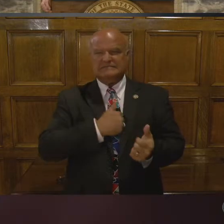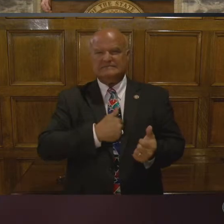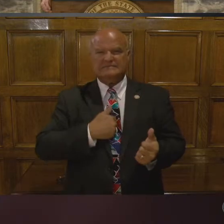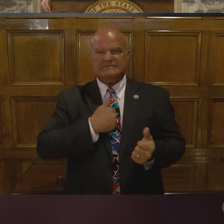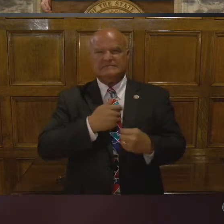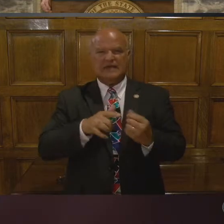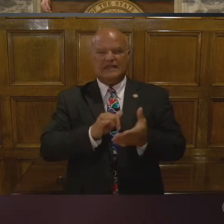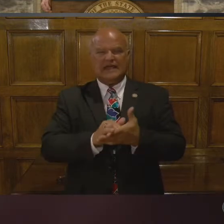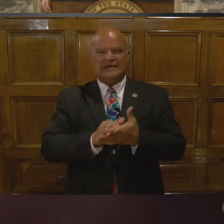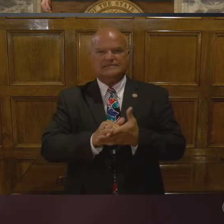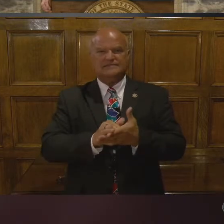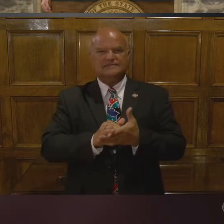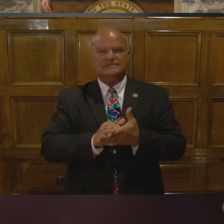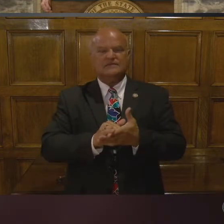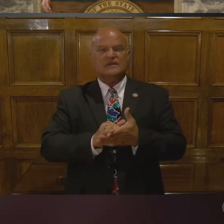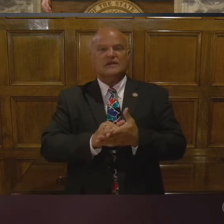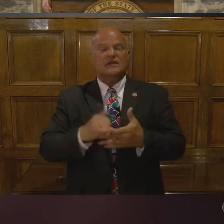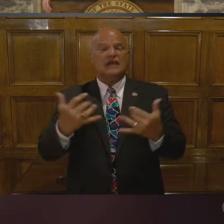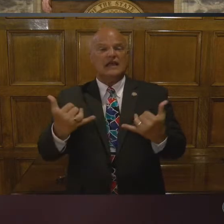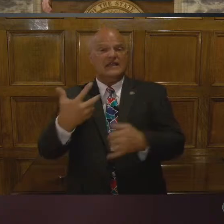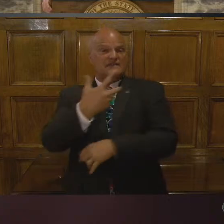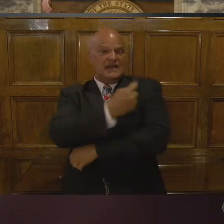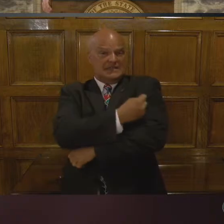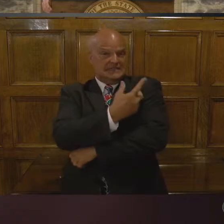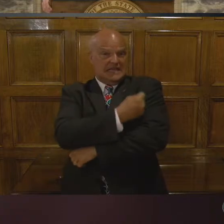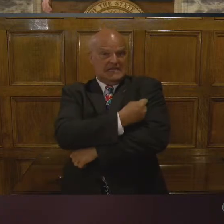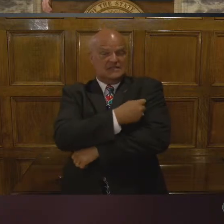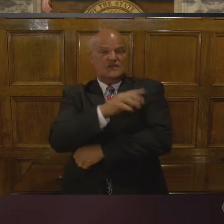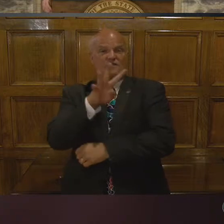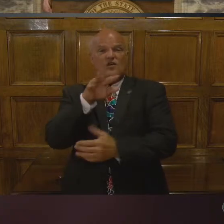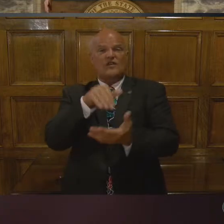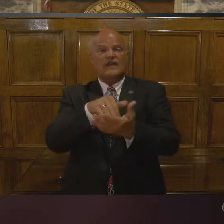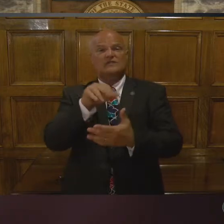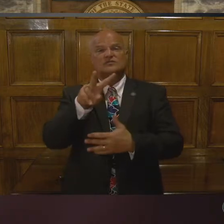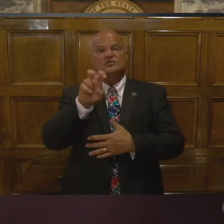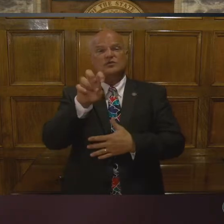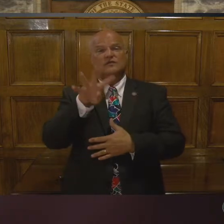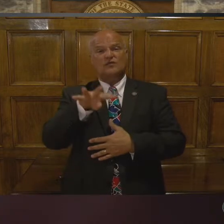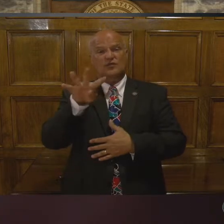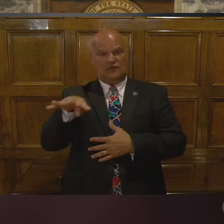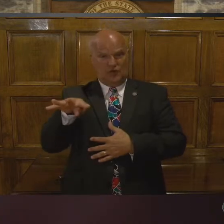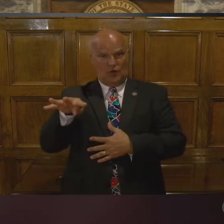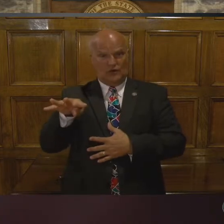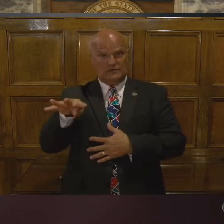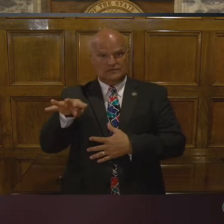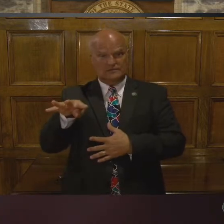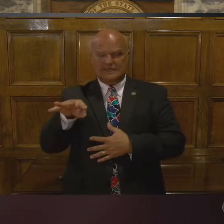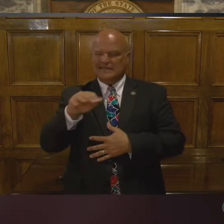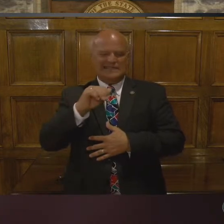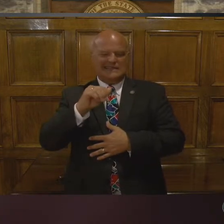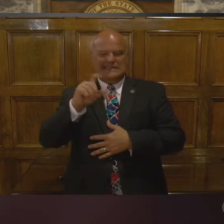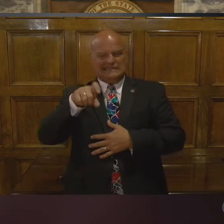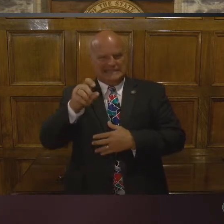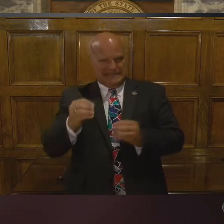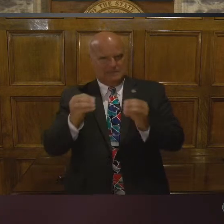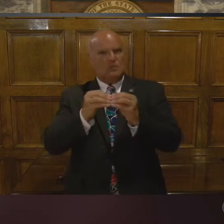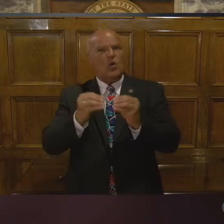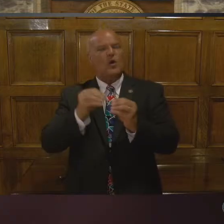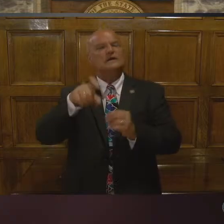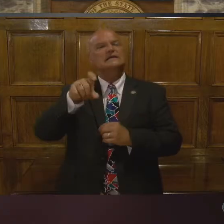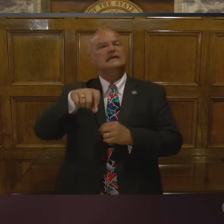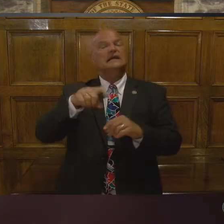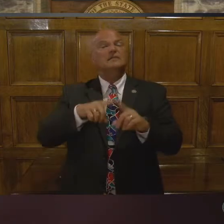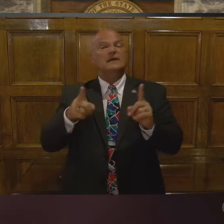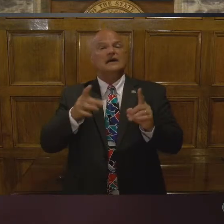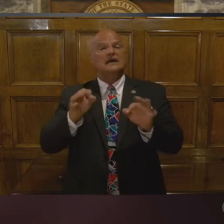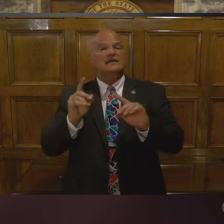very much. In terms of our vaccinations, we're at 4,244, not where we want to be, And